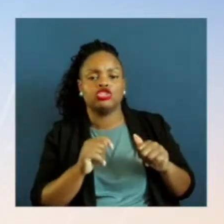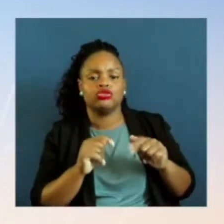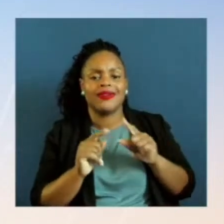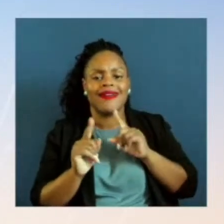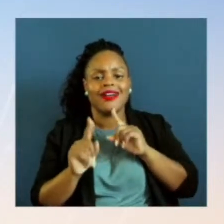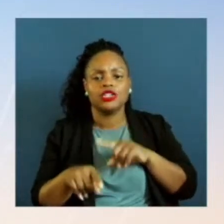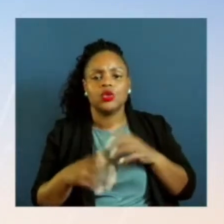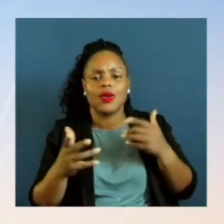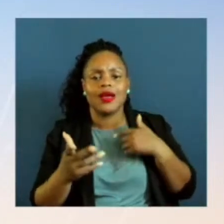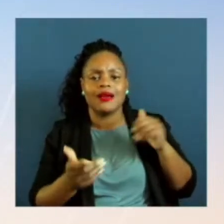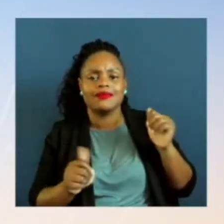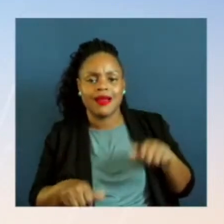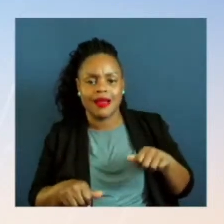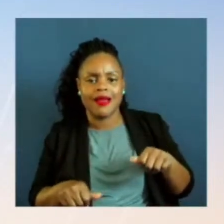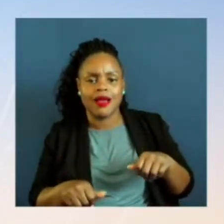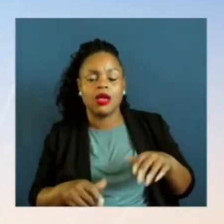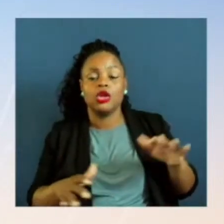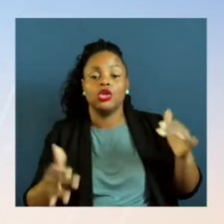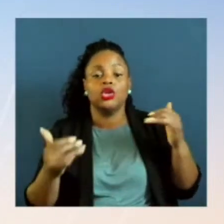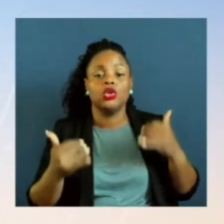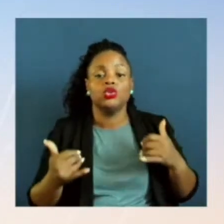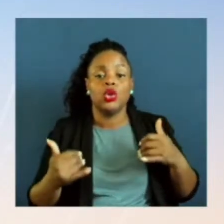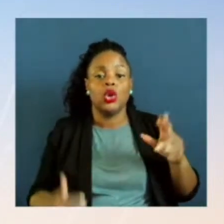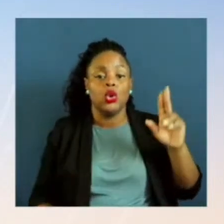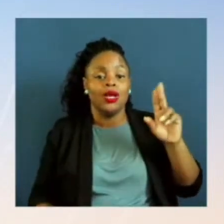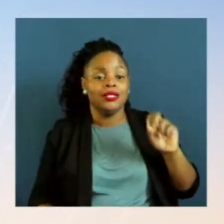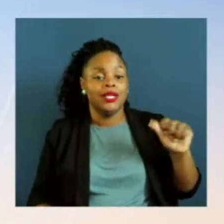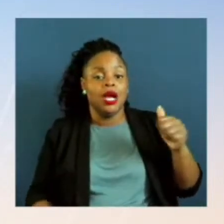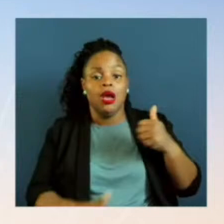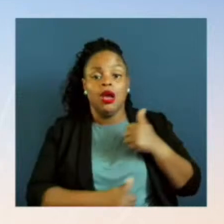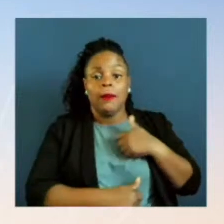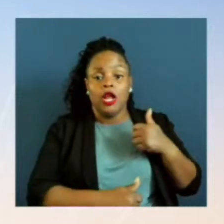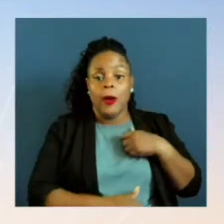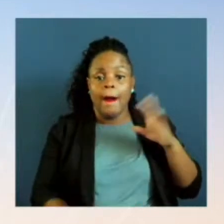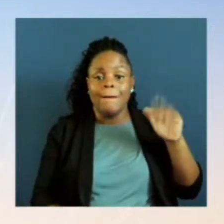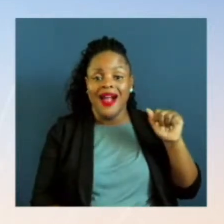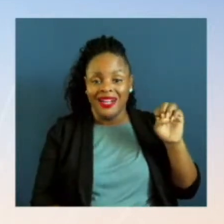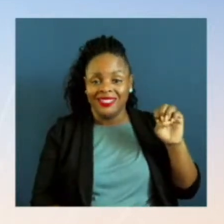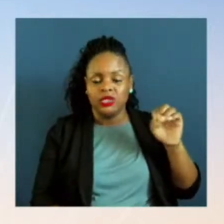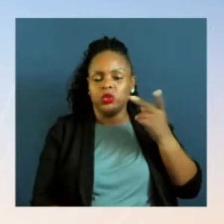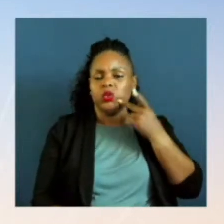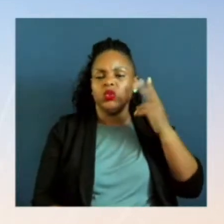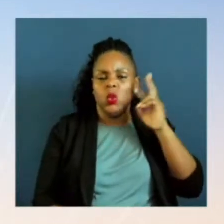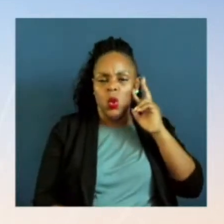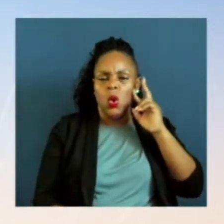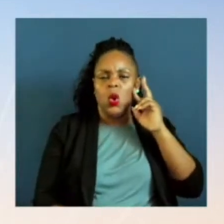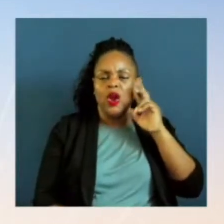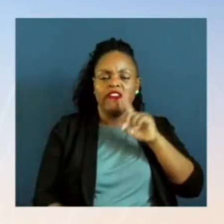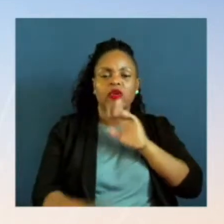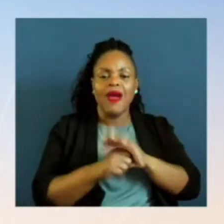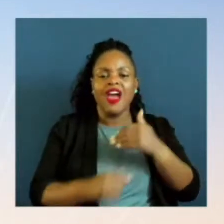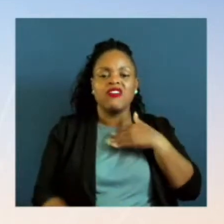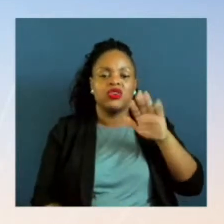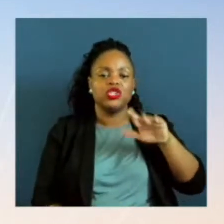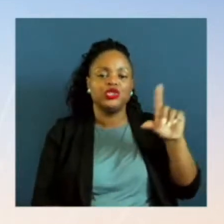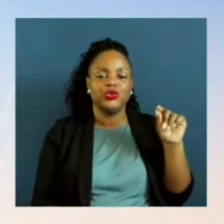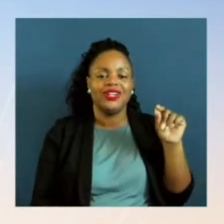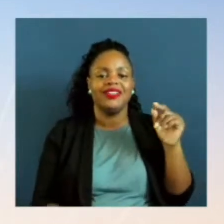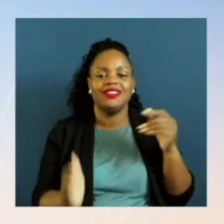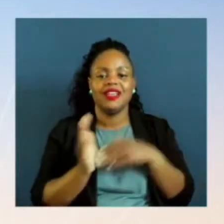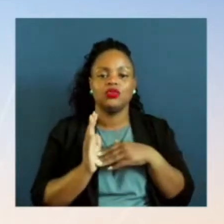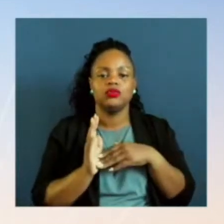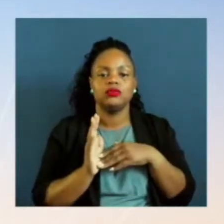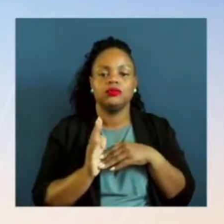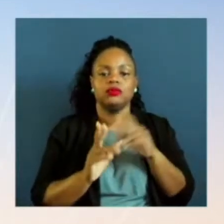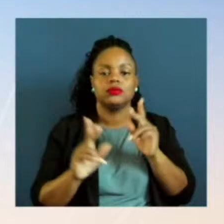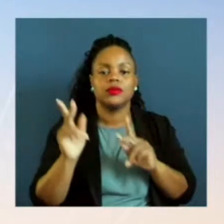right now, the U.S. military bases, they confirmed about 2 days ago that they had about 20,000 people. That number may have gone down now, so I would